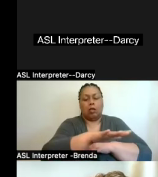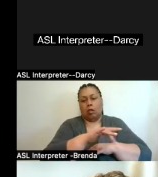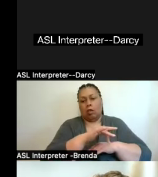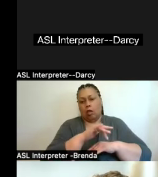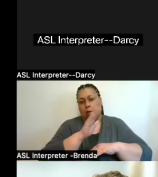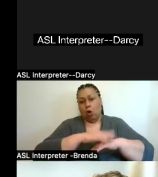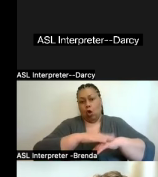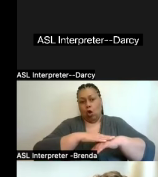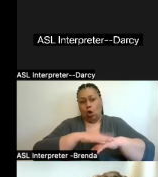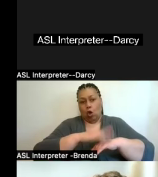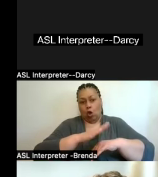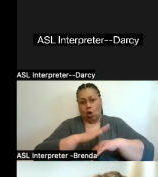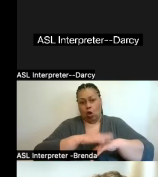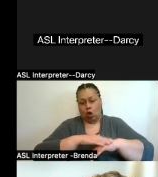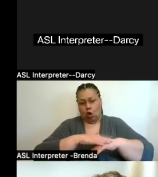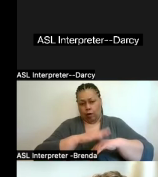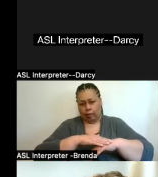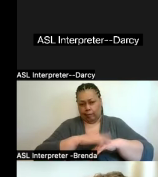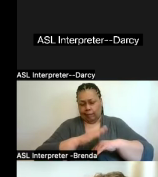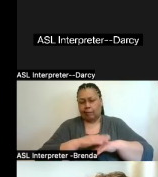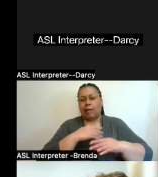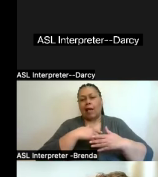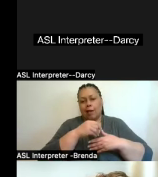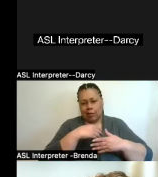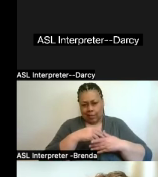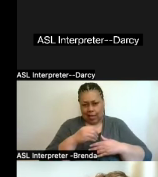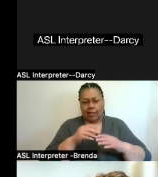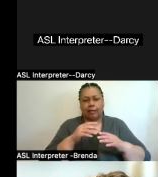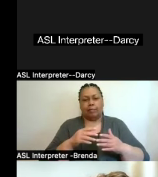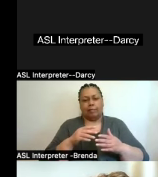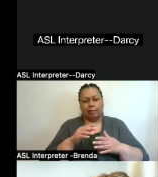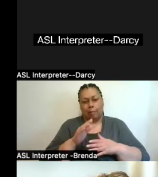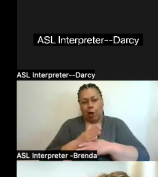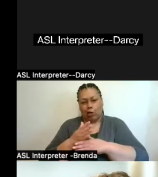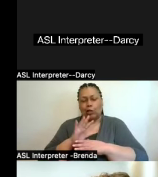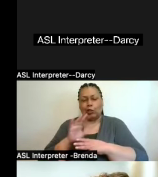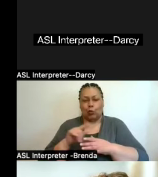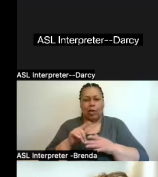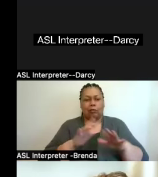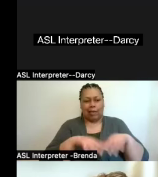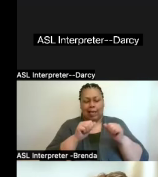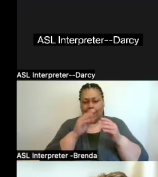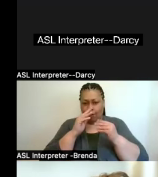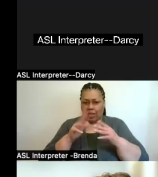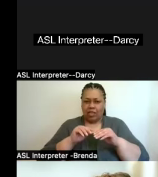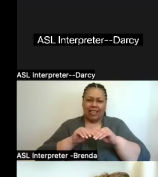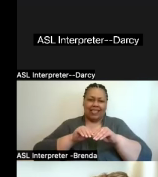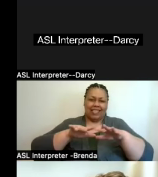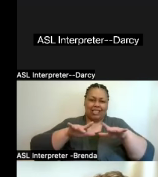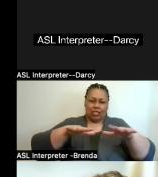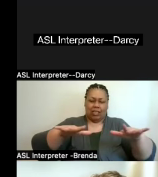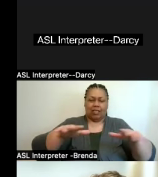Shake Alert will publish, and then external Shake Alert partners will then take that information and